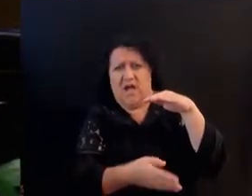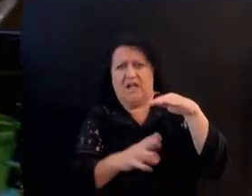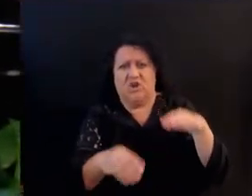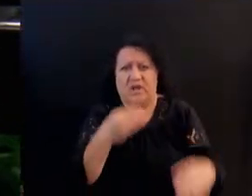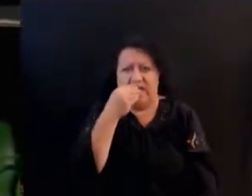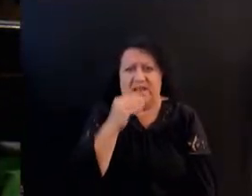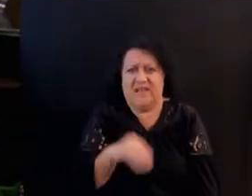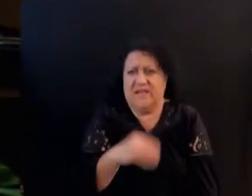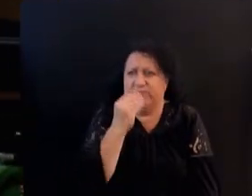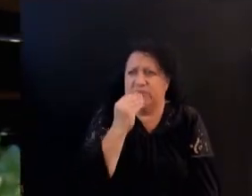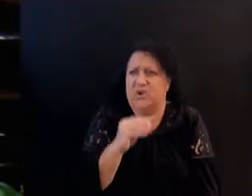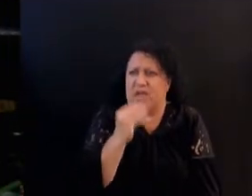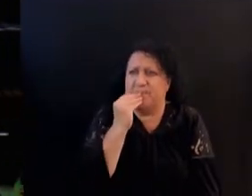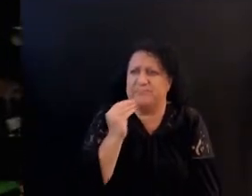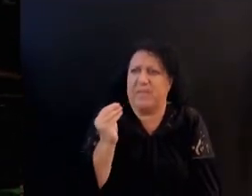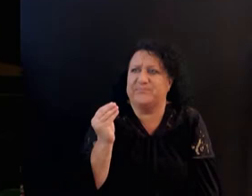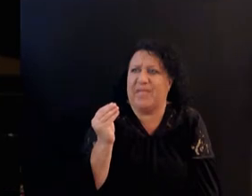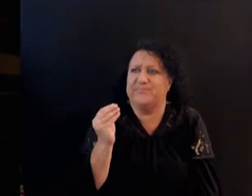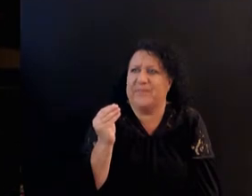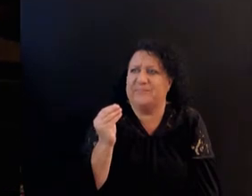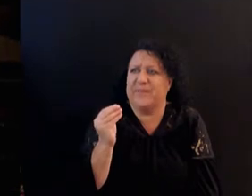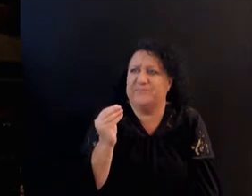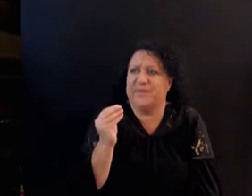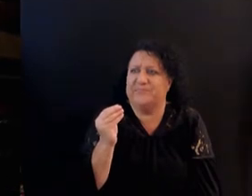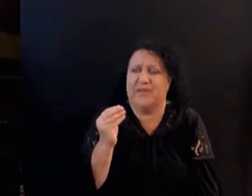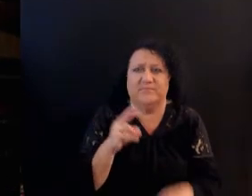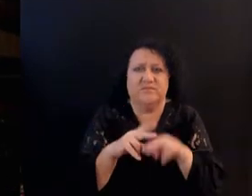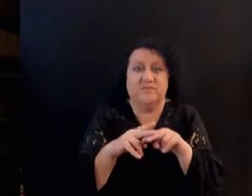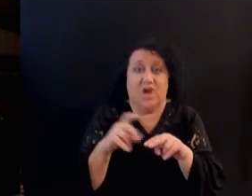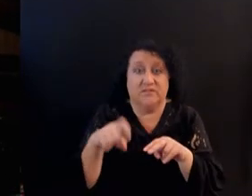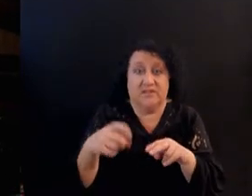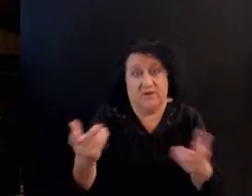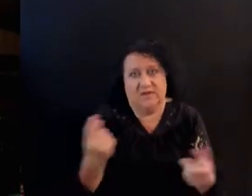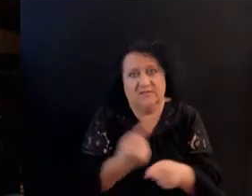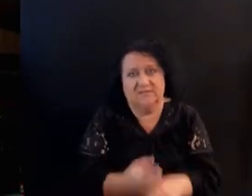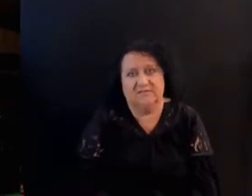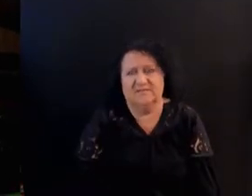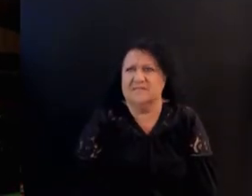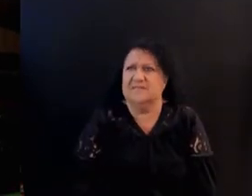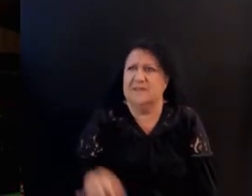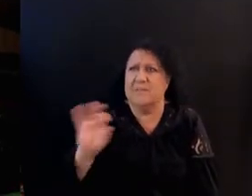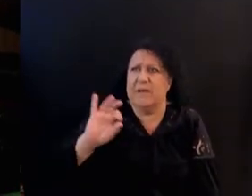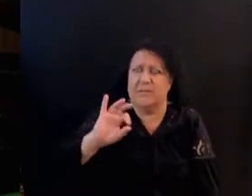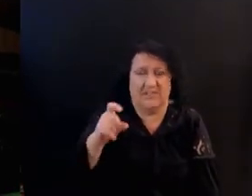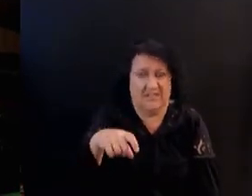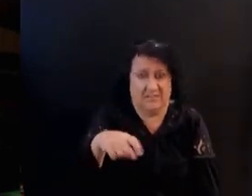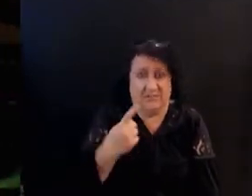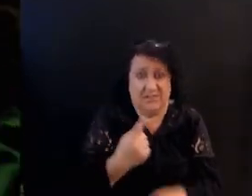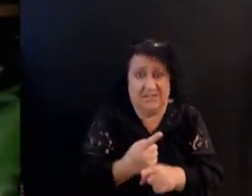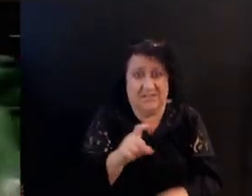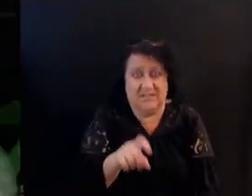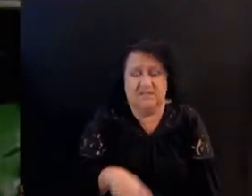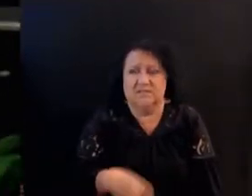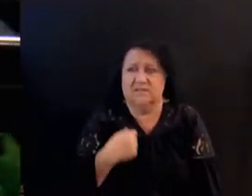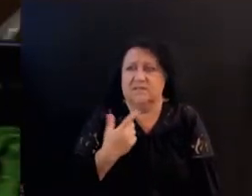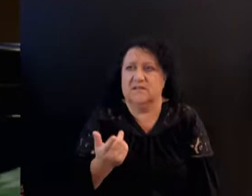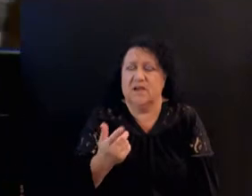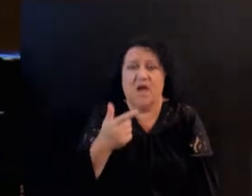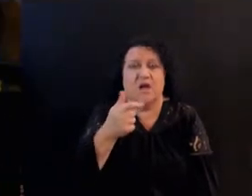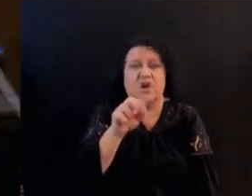chicken? This thing needs some salt. It needs some pepper. Needs a little garlic salt,